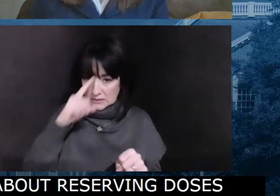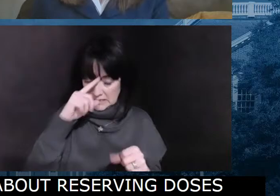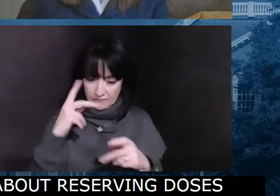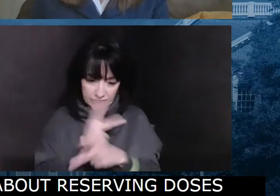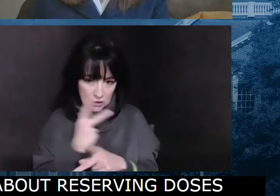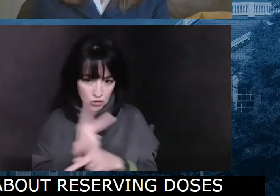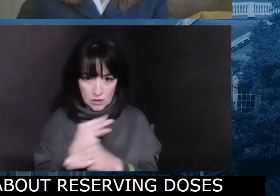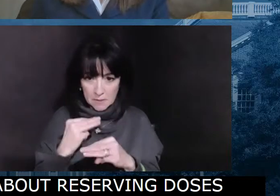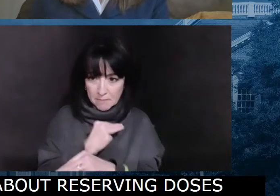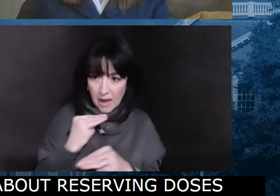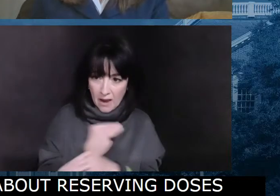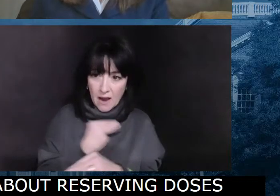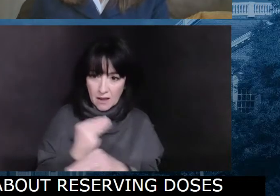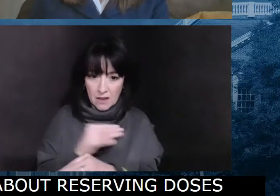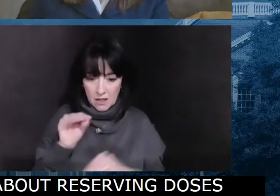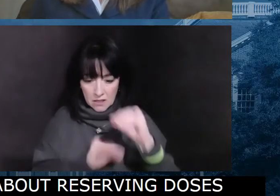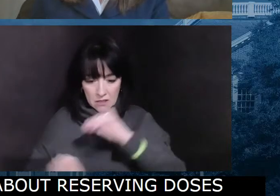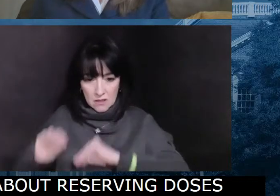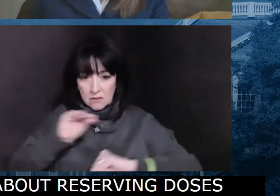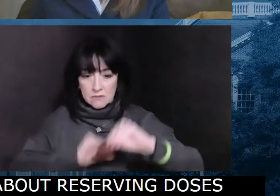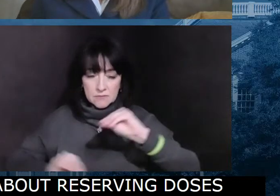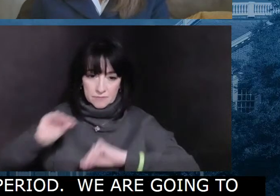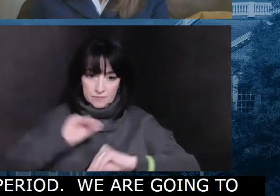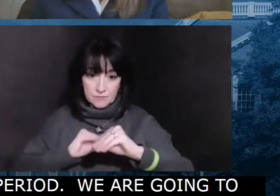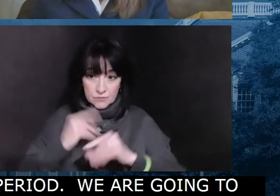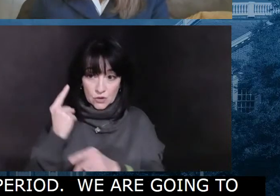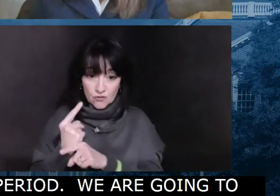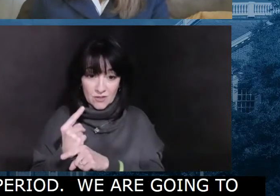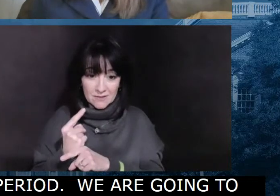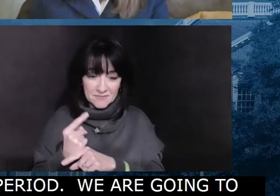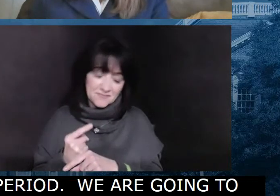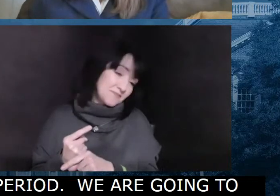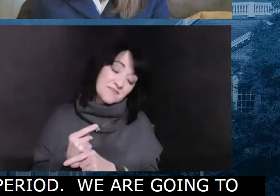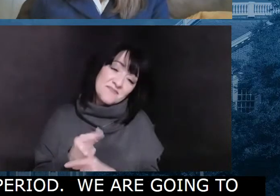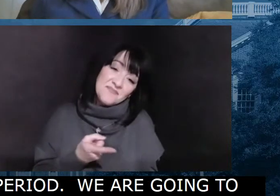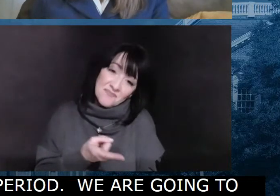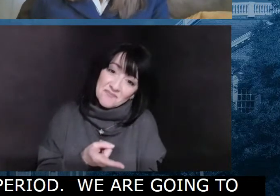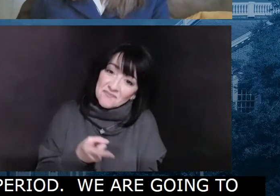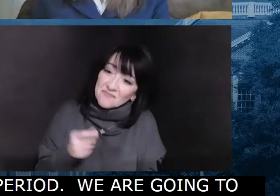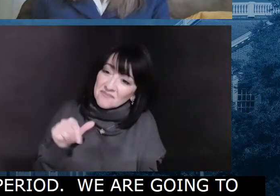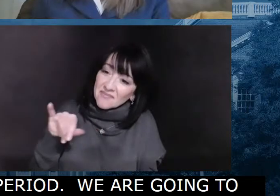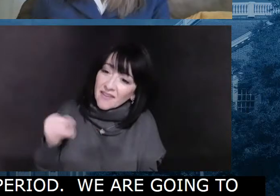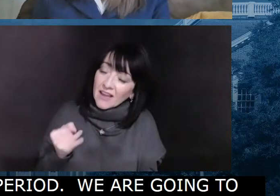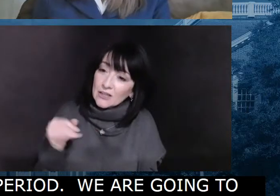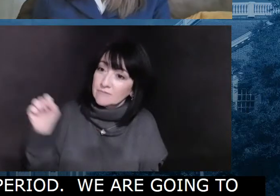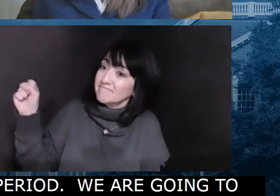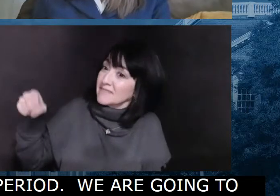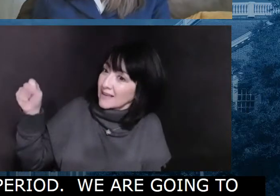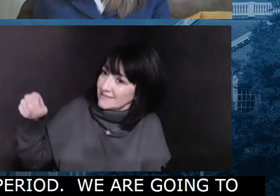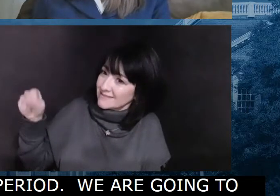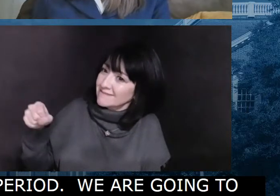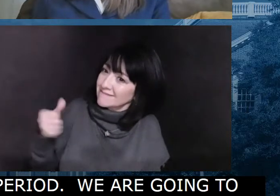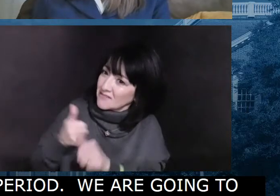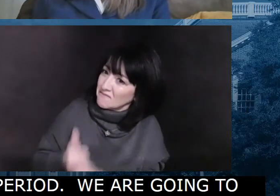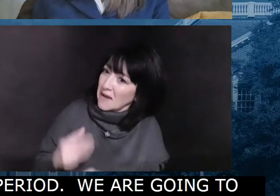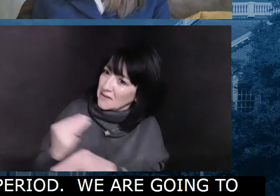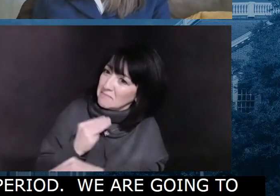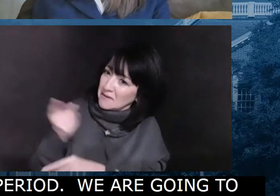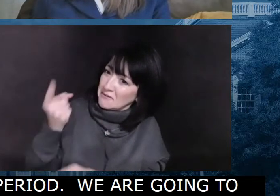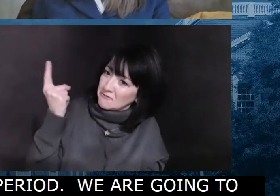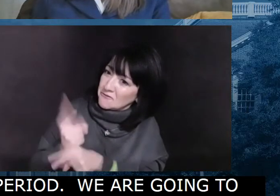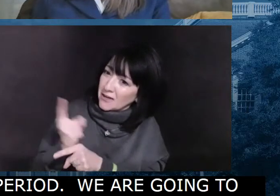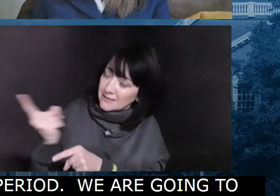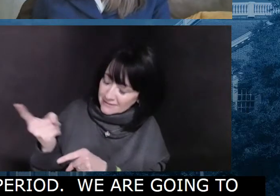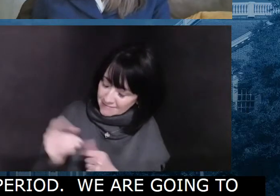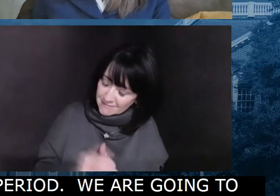exercise, right, AJ? No, I think math it is. So when we were building this plan of how do we get these second